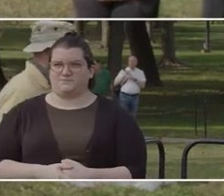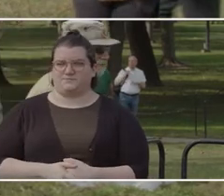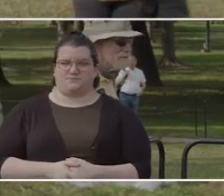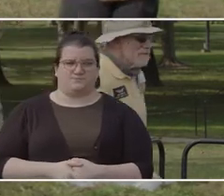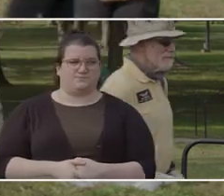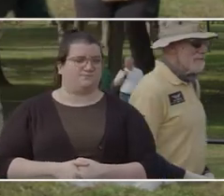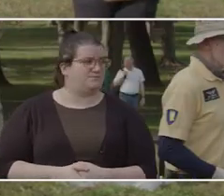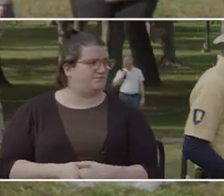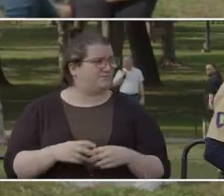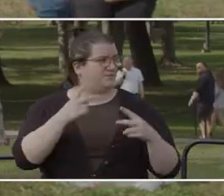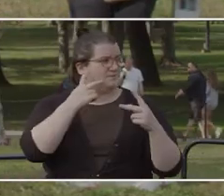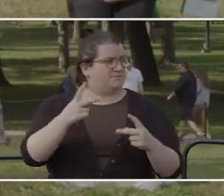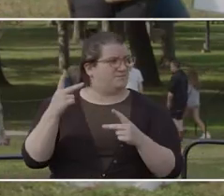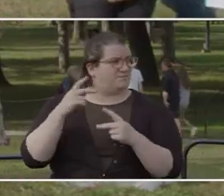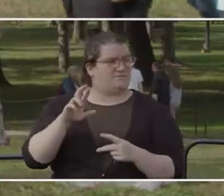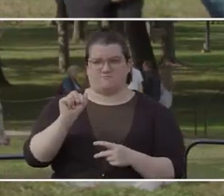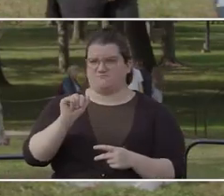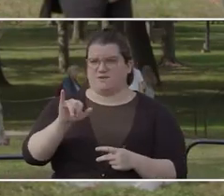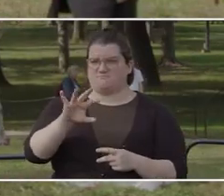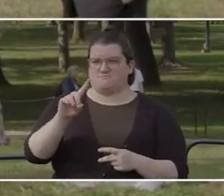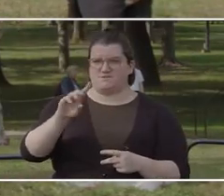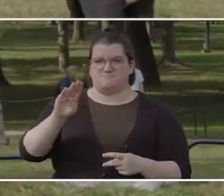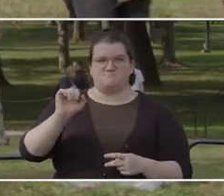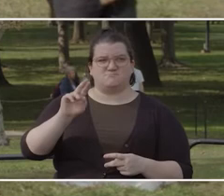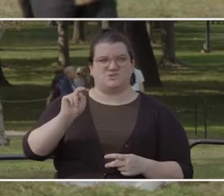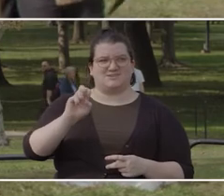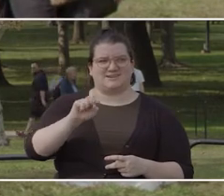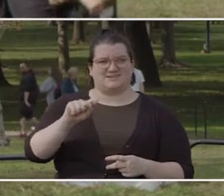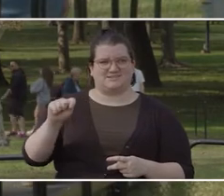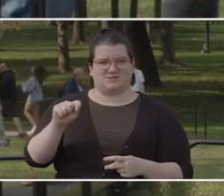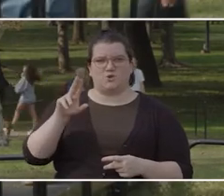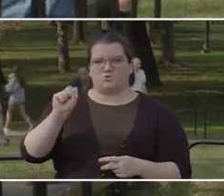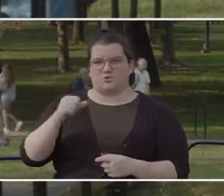In memory of Raymond Barnett, U.S. Army.